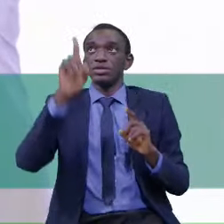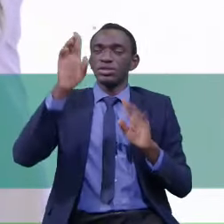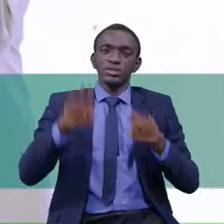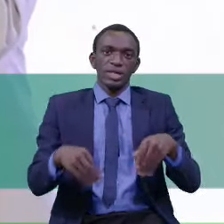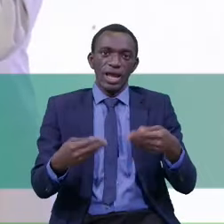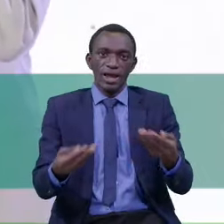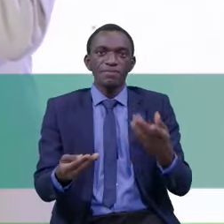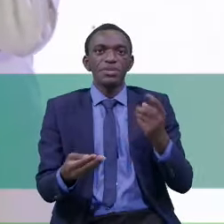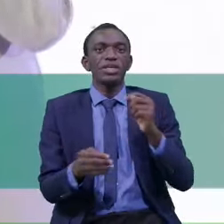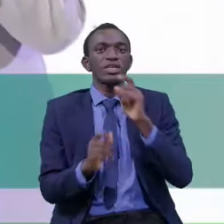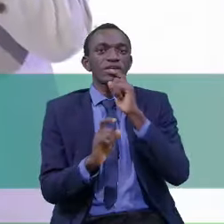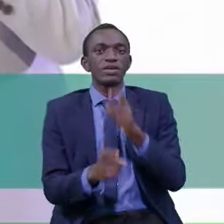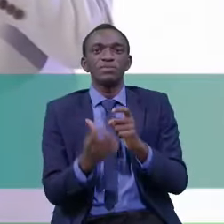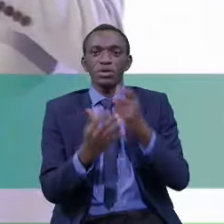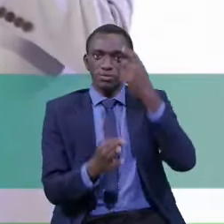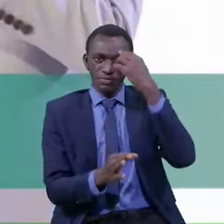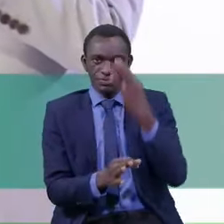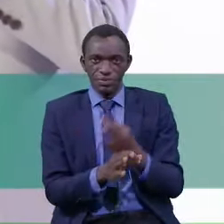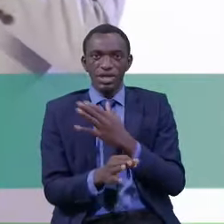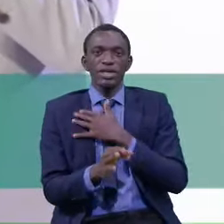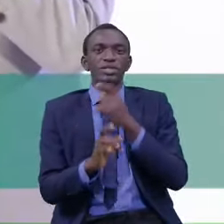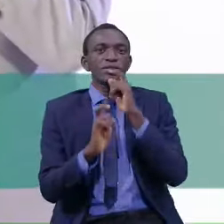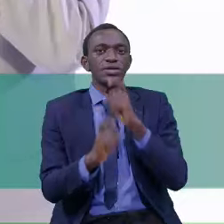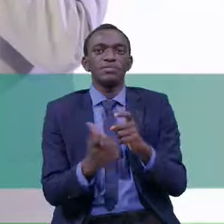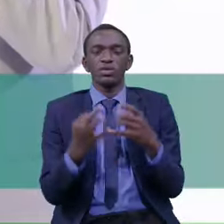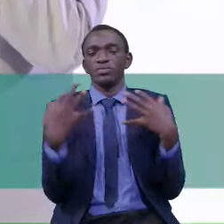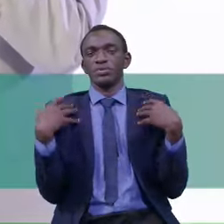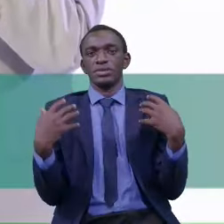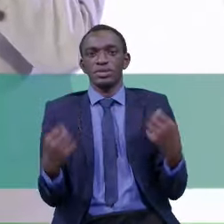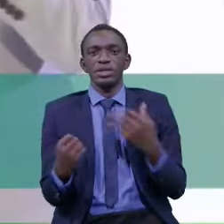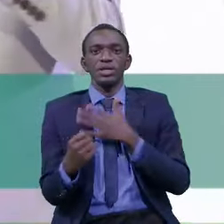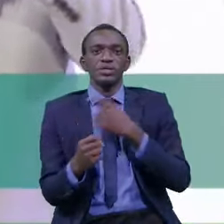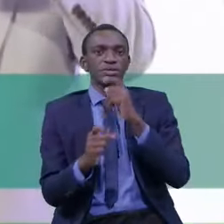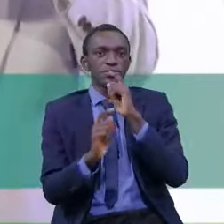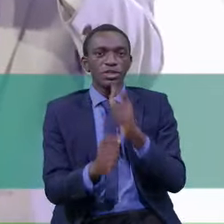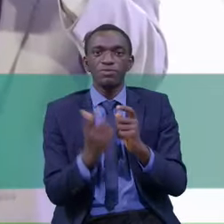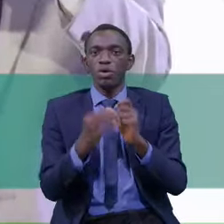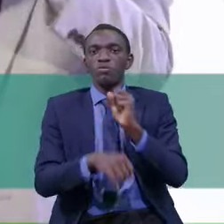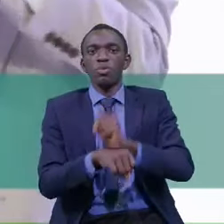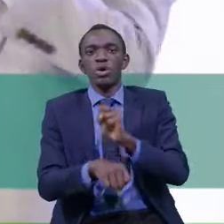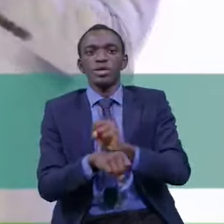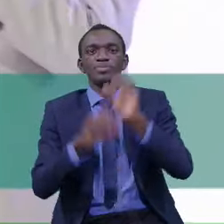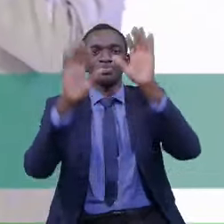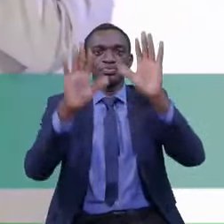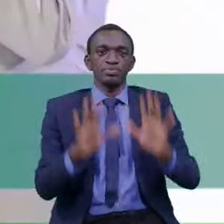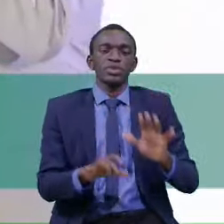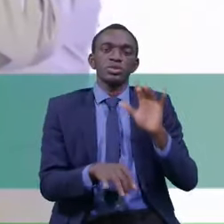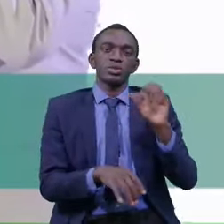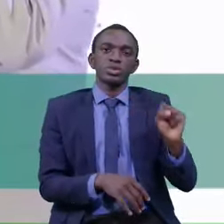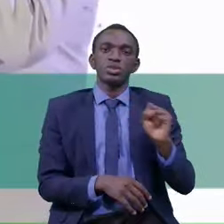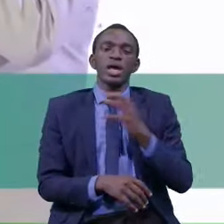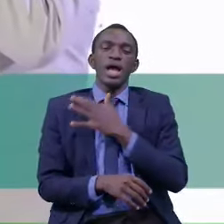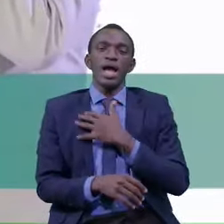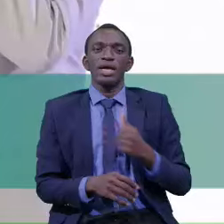the gift of healing and the gift of working of miracles and the gift of speaking